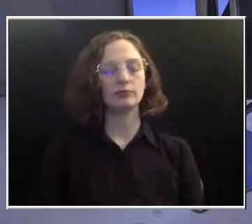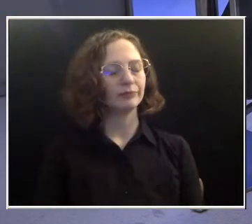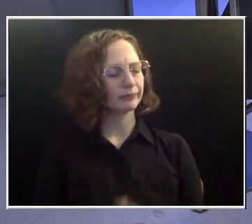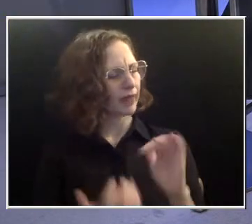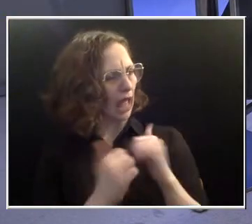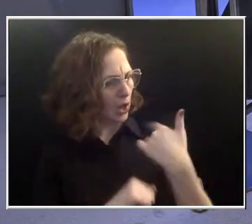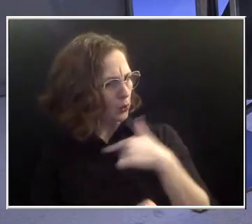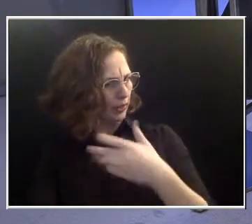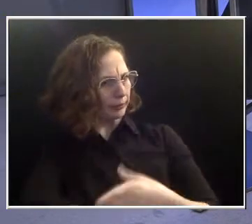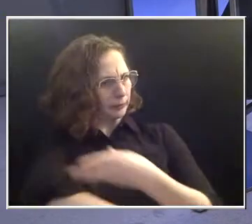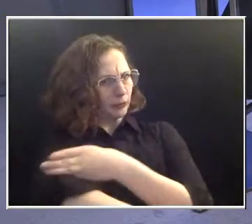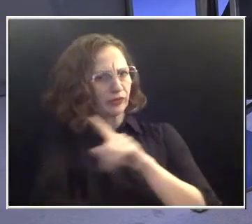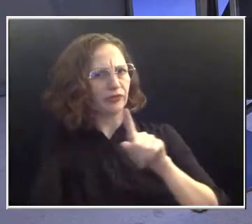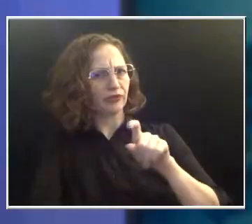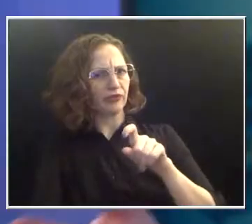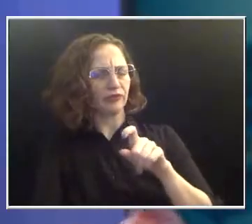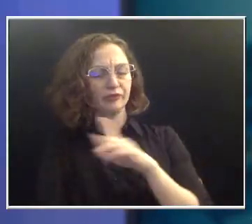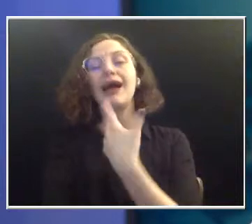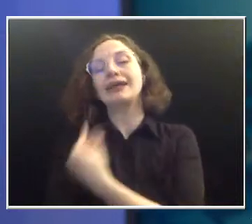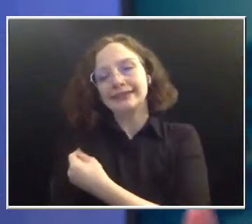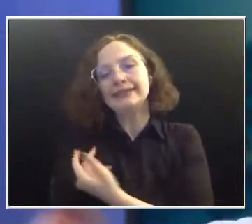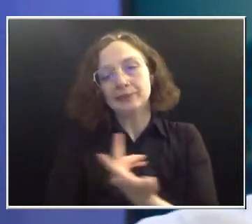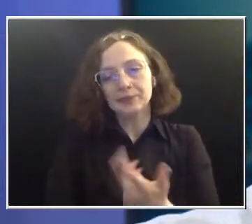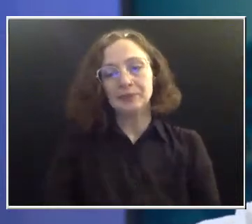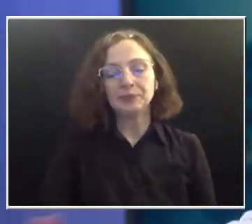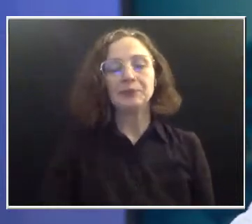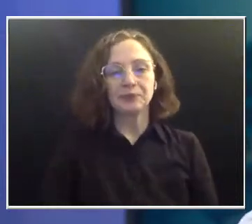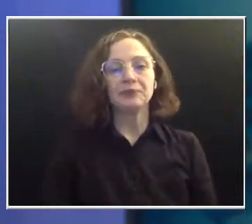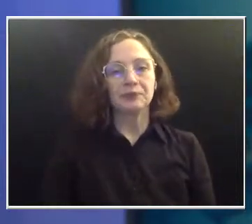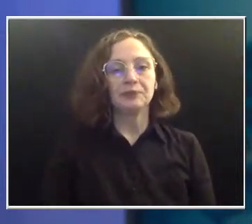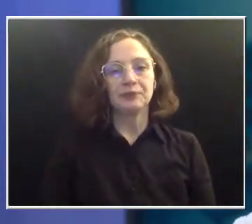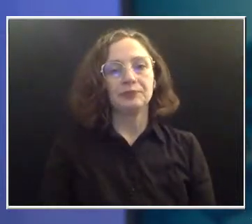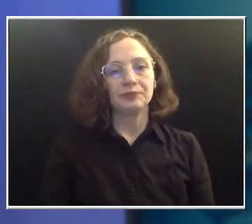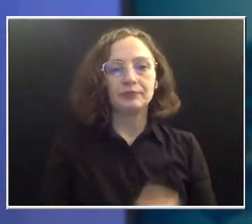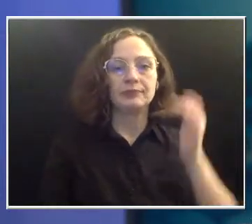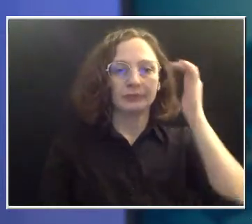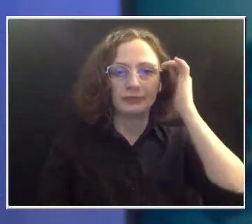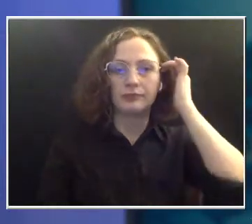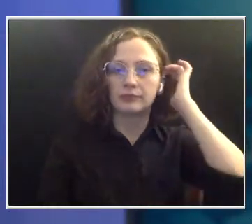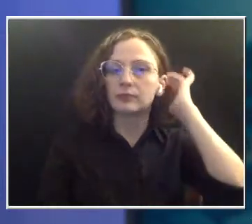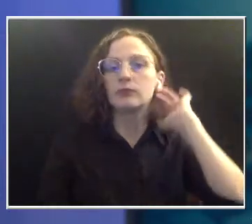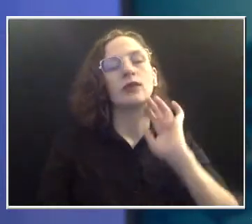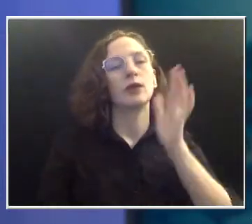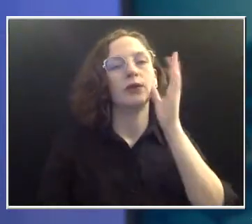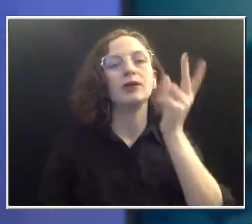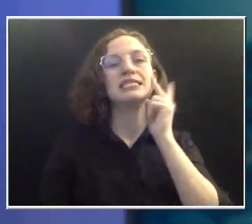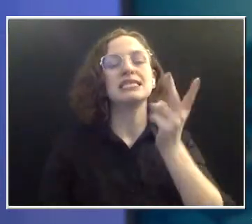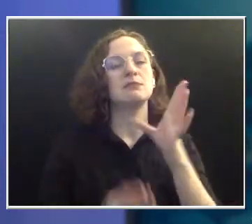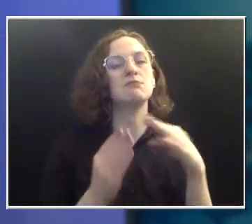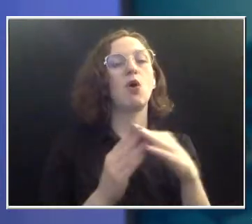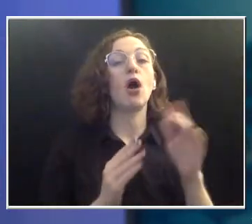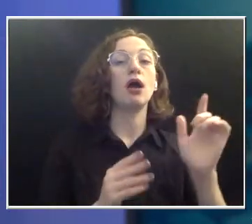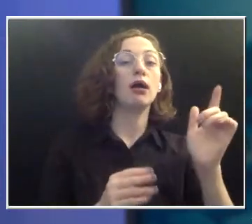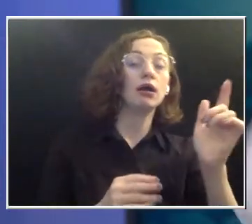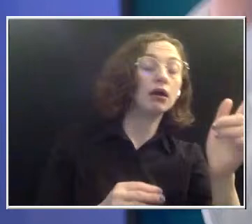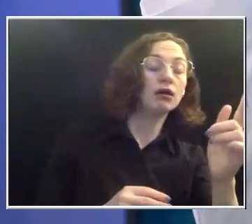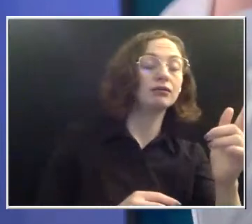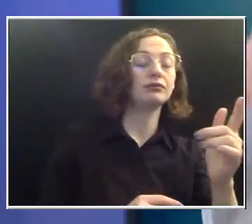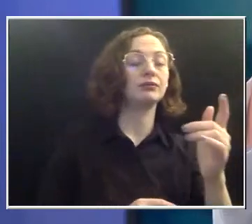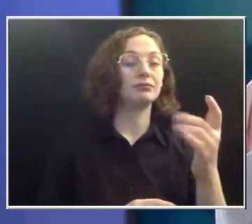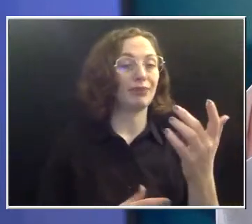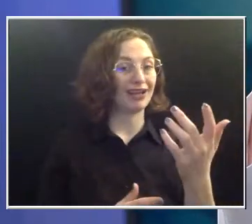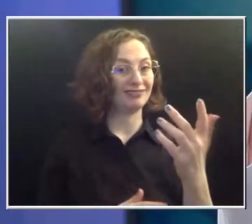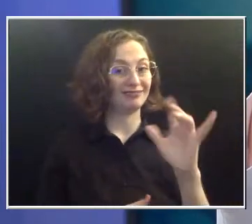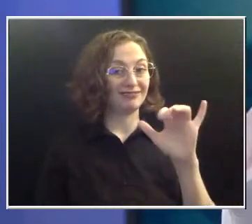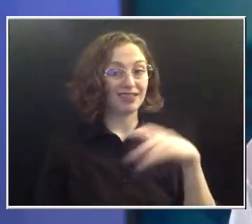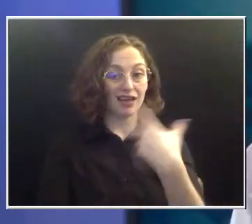I mean, yeah, the vaccine, and that's going to be something we'll see more down the line. But, the vaccine was approved a while ago, and so that's where we